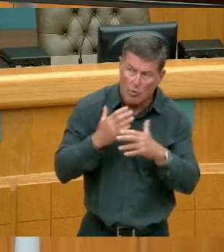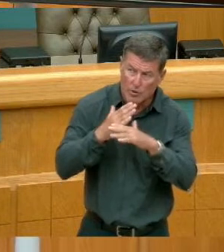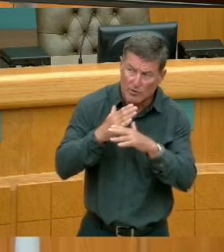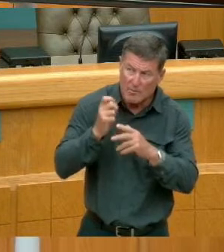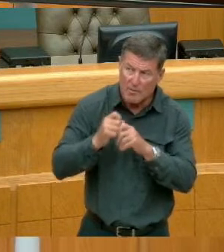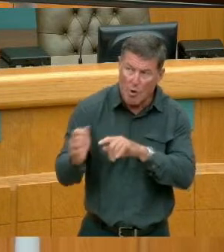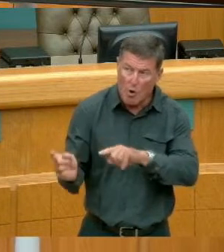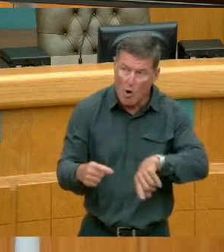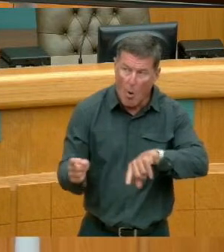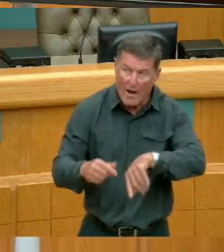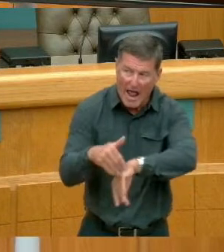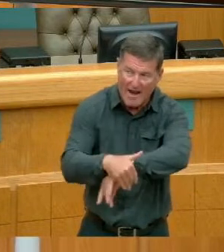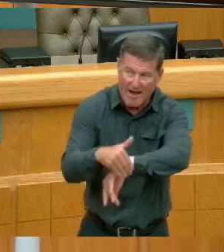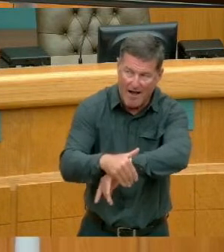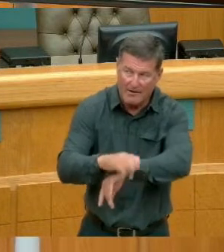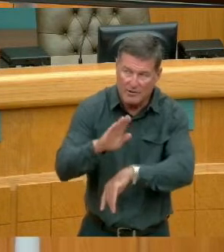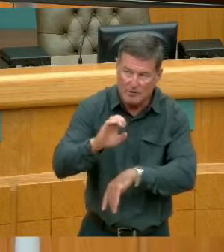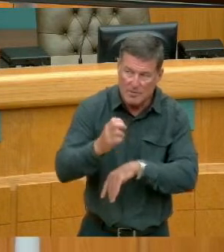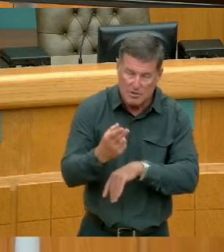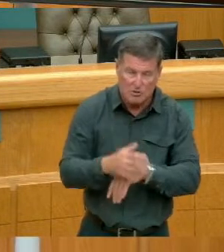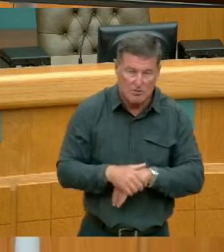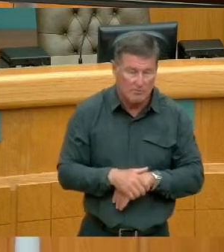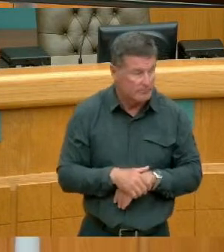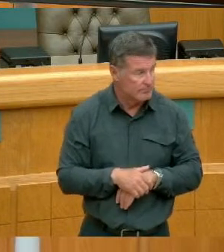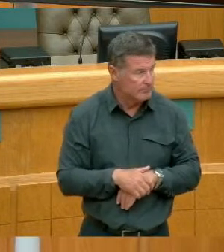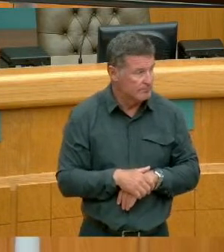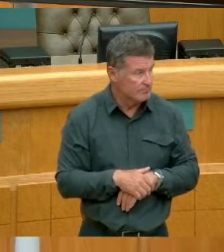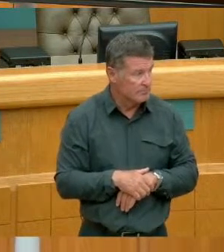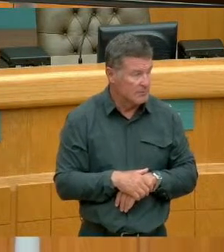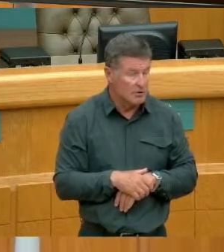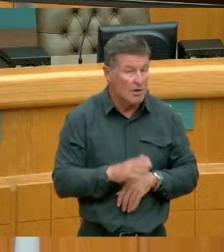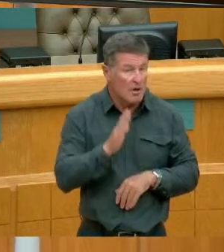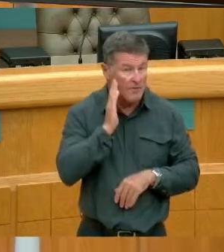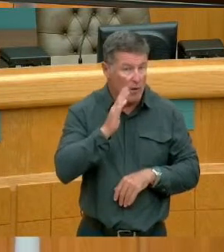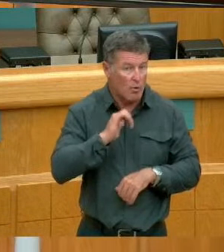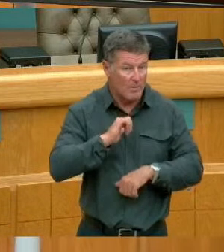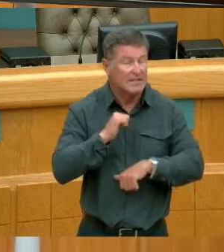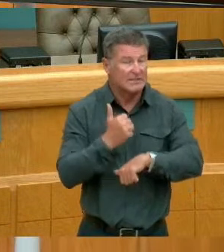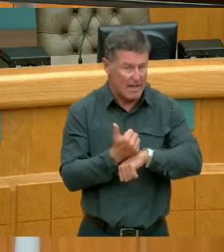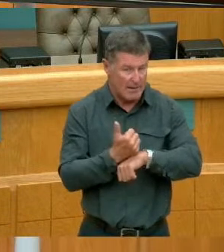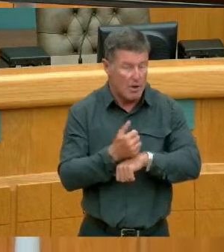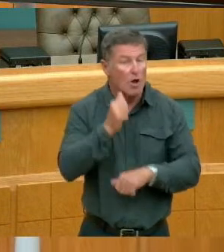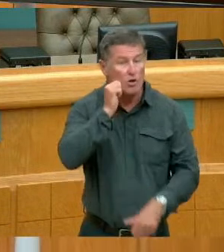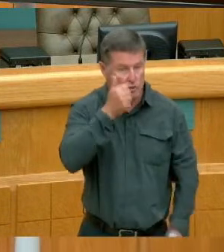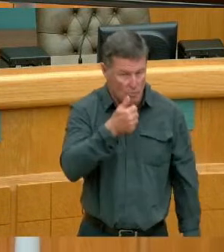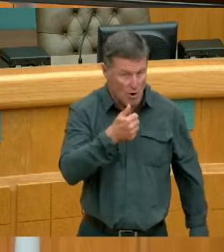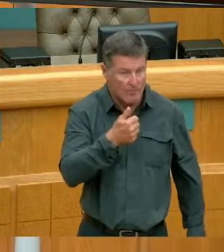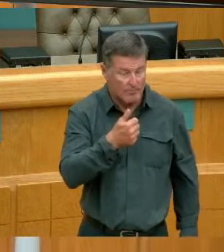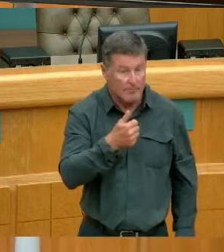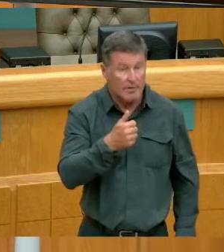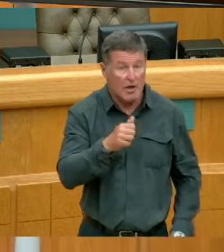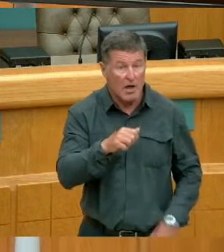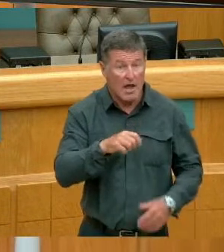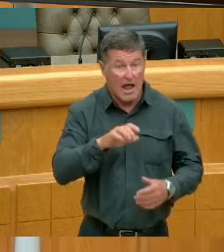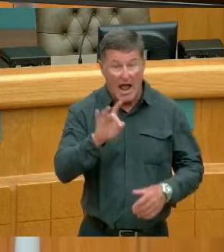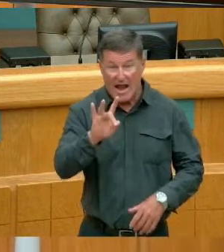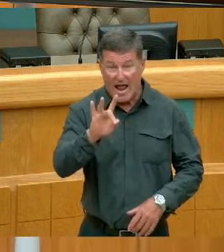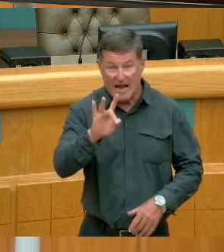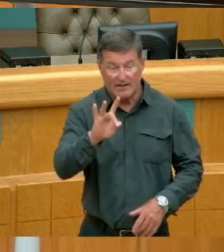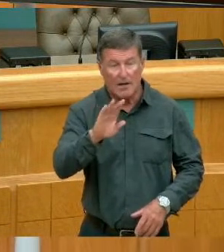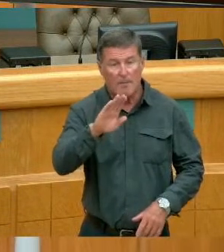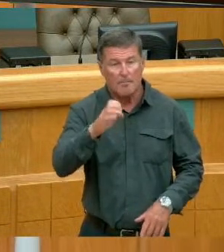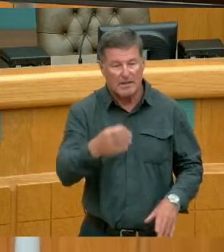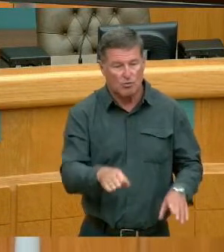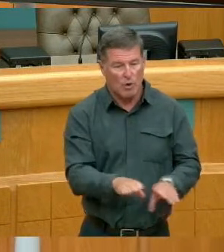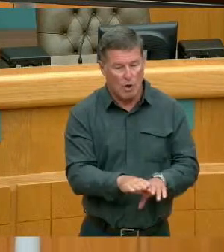the evening on the beach. And that's going to be in effect tomorrow, and it'll start at 8 p.m. and, of course,